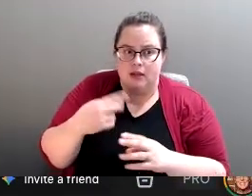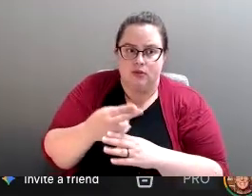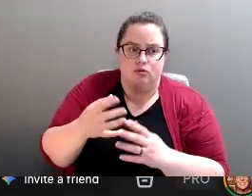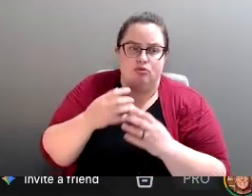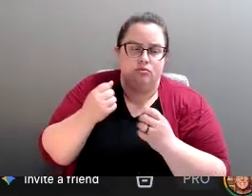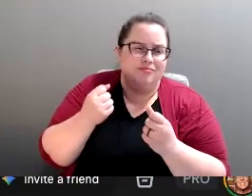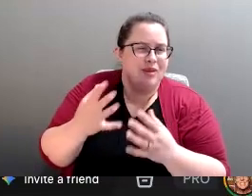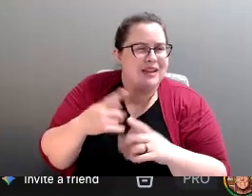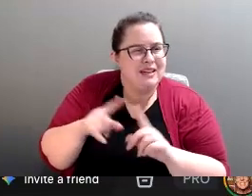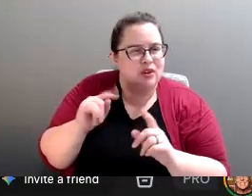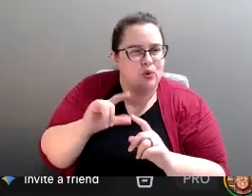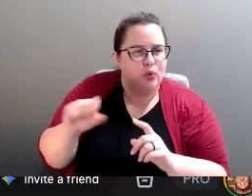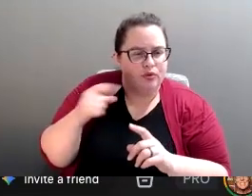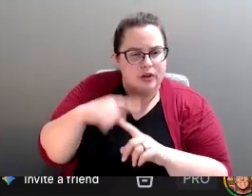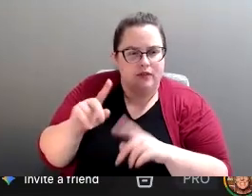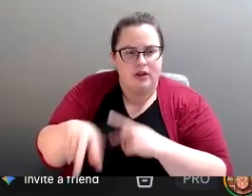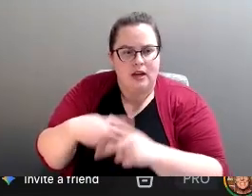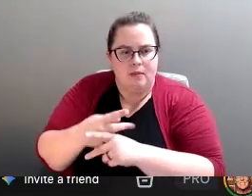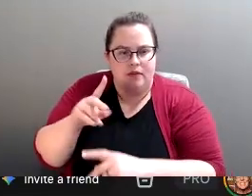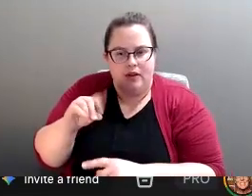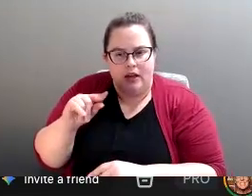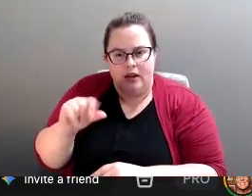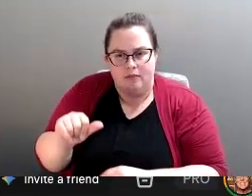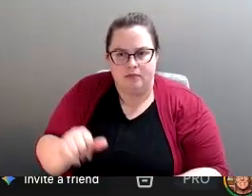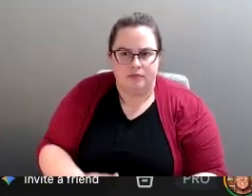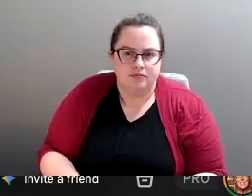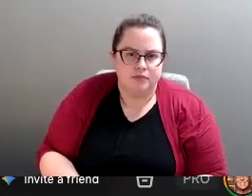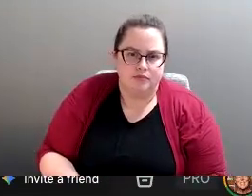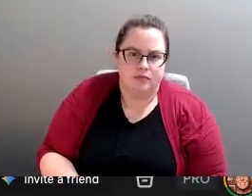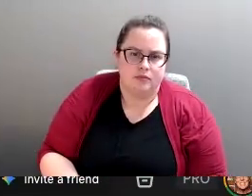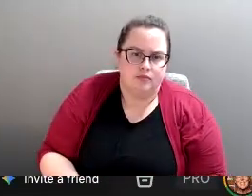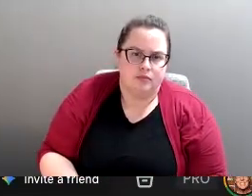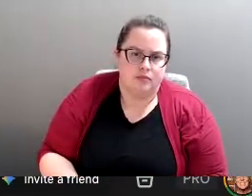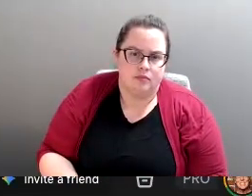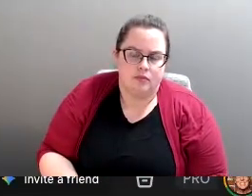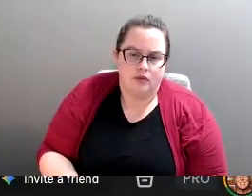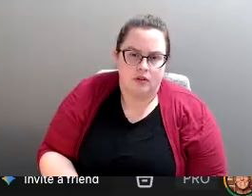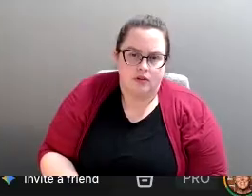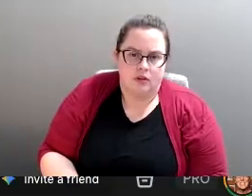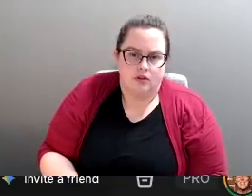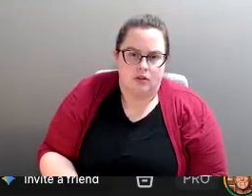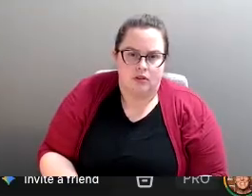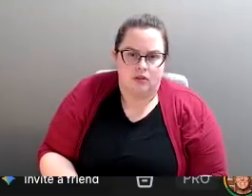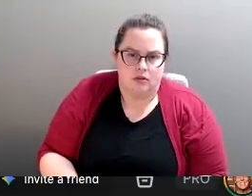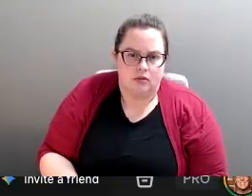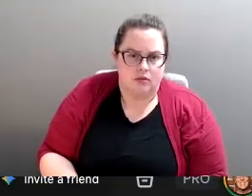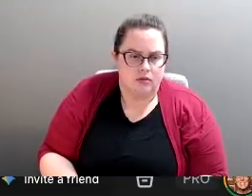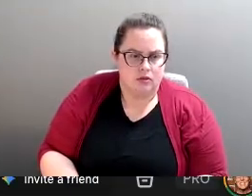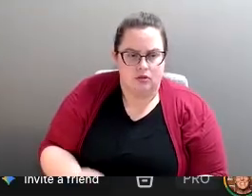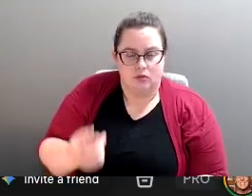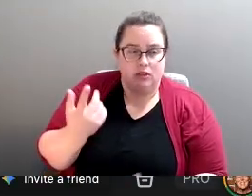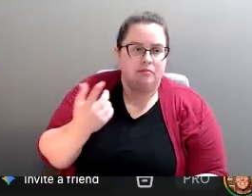for different kinds of data that I need to look at. mm, Just so you know, because like I had to create something where I had